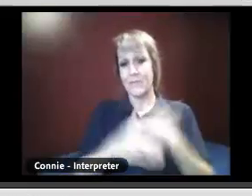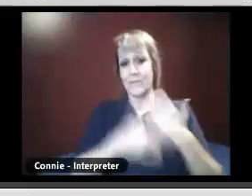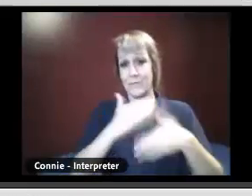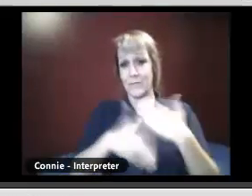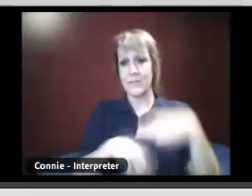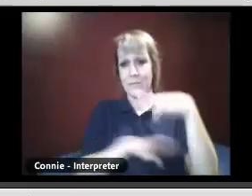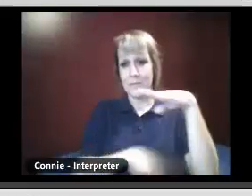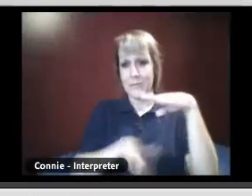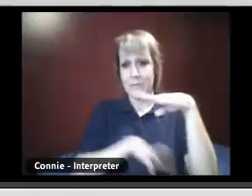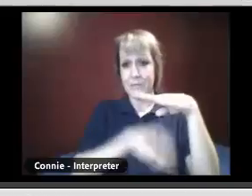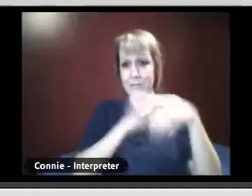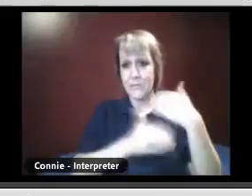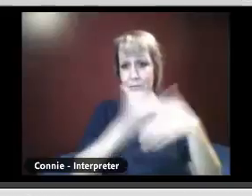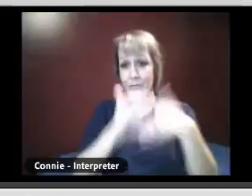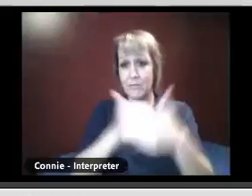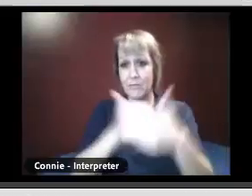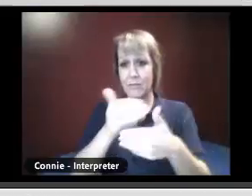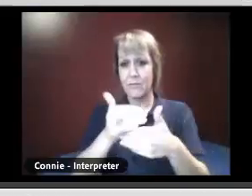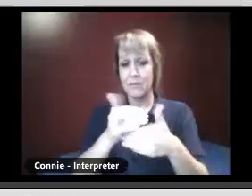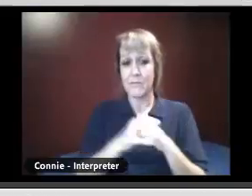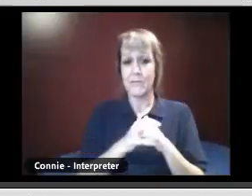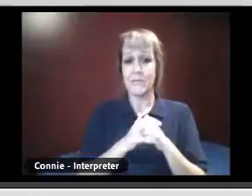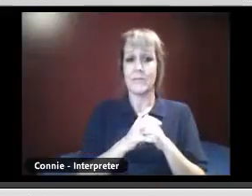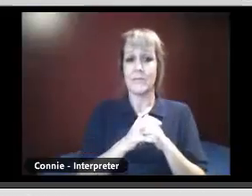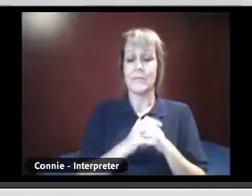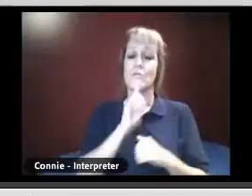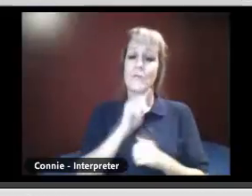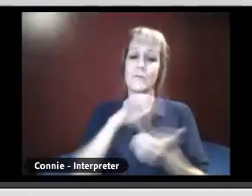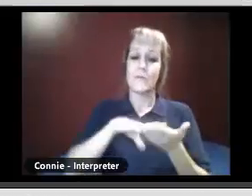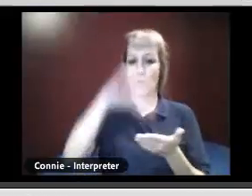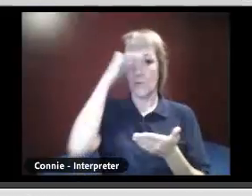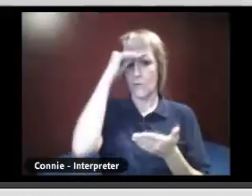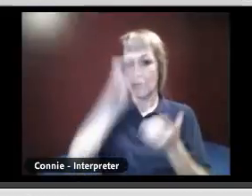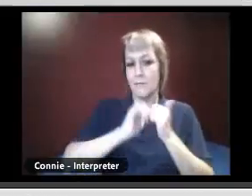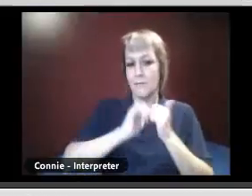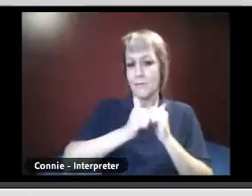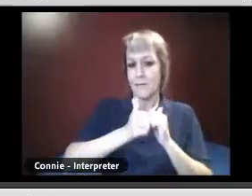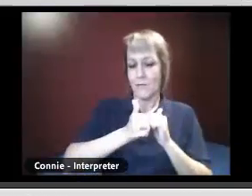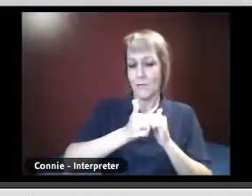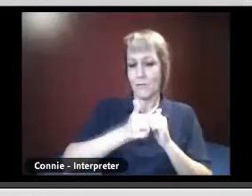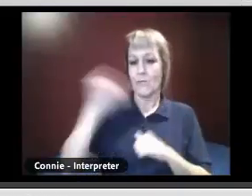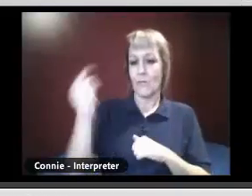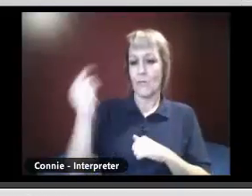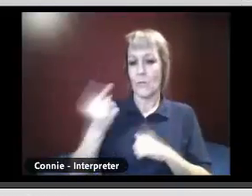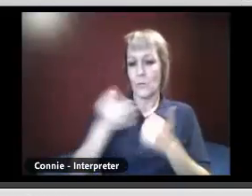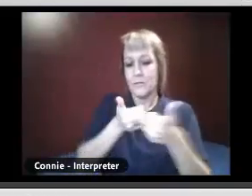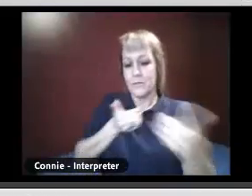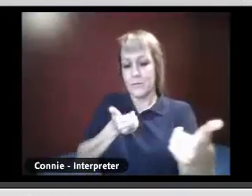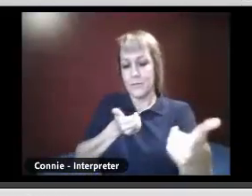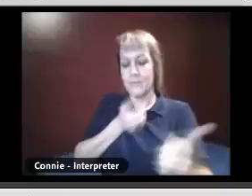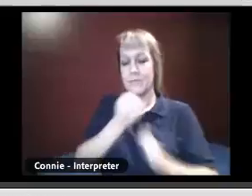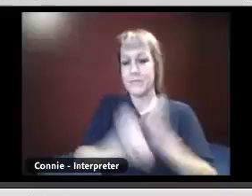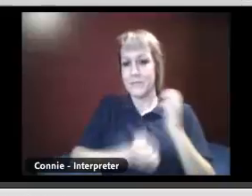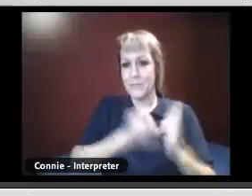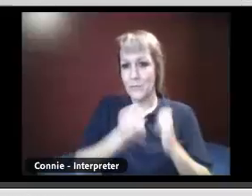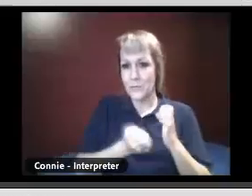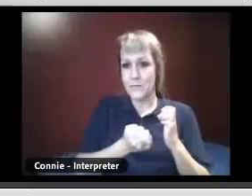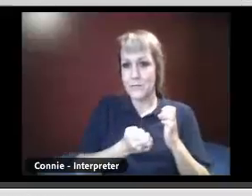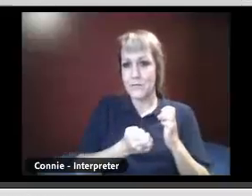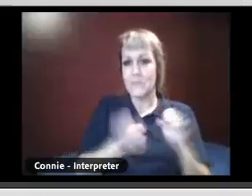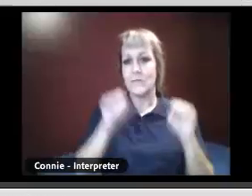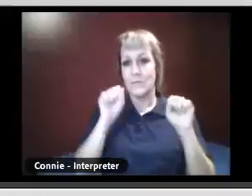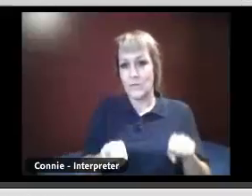be, and really learn how to always separate emotion so that you can get